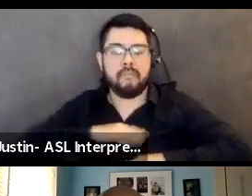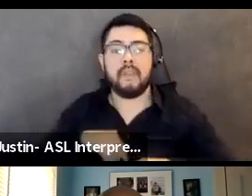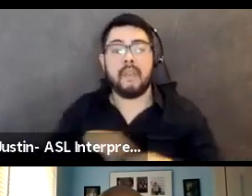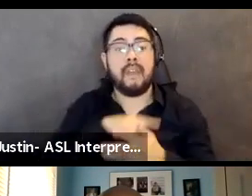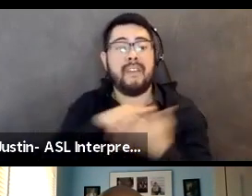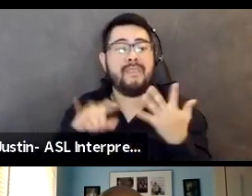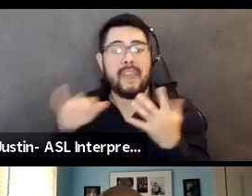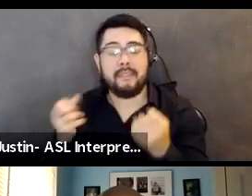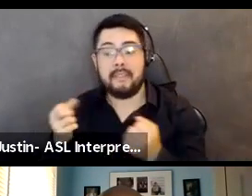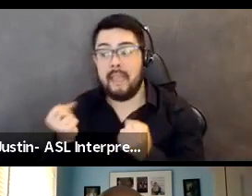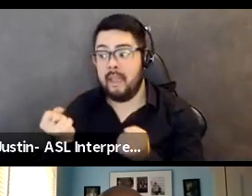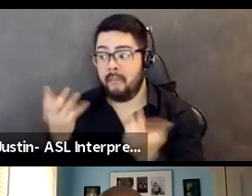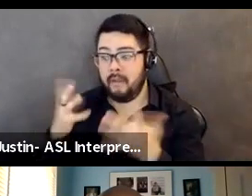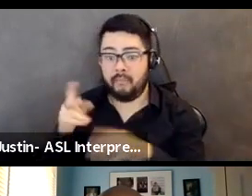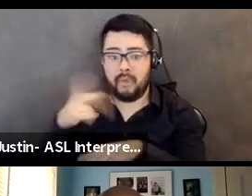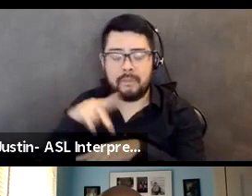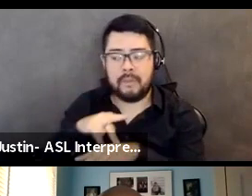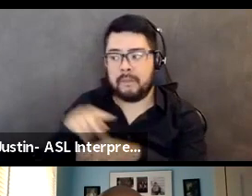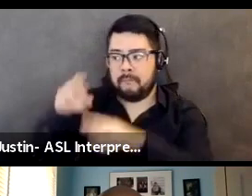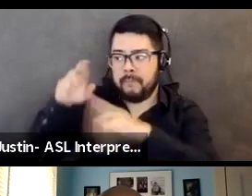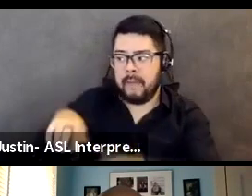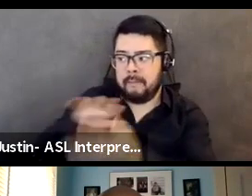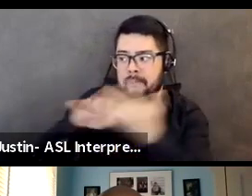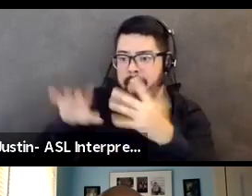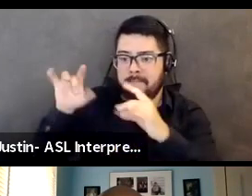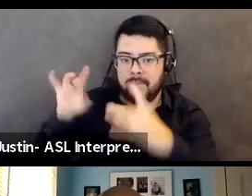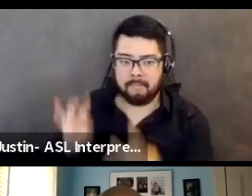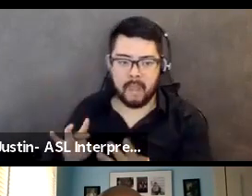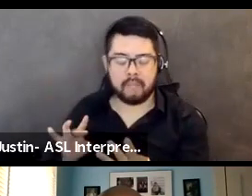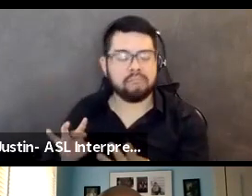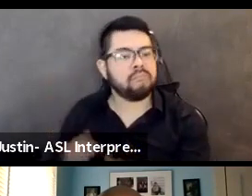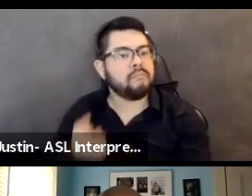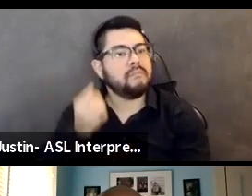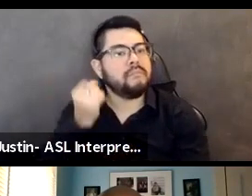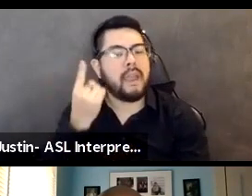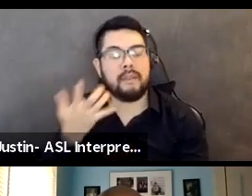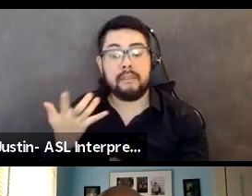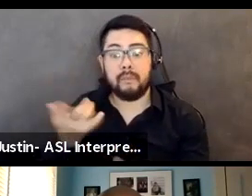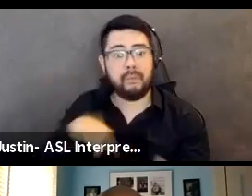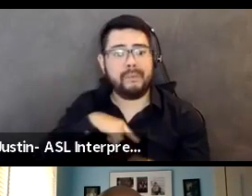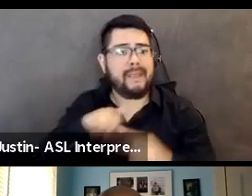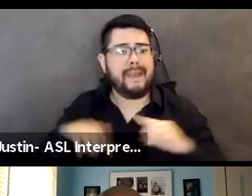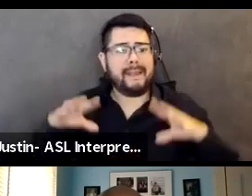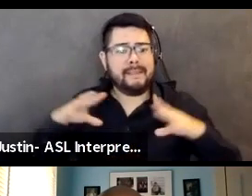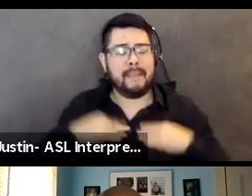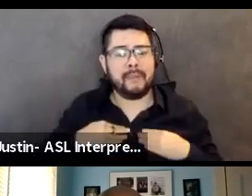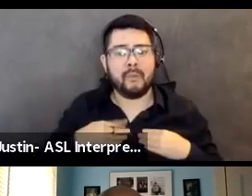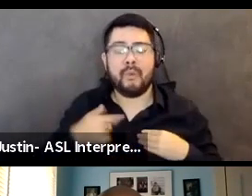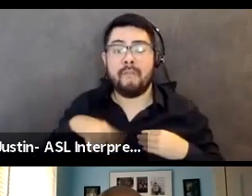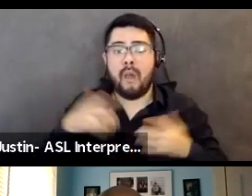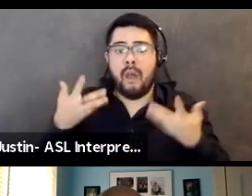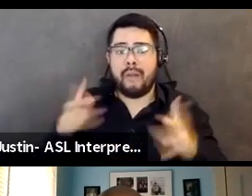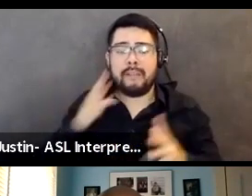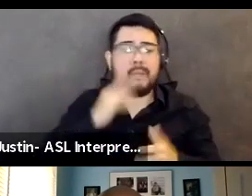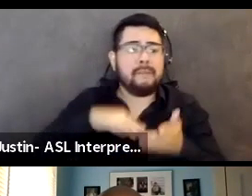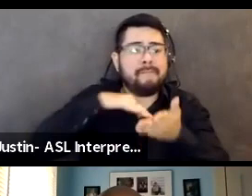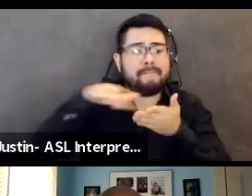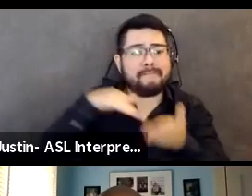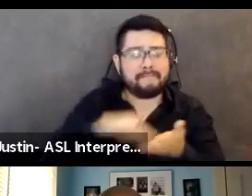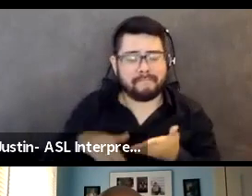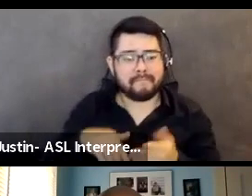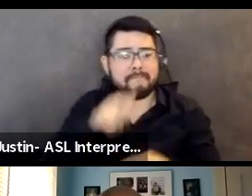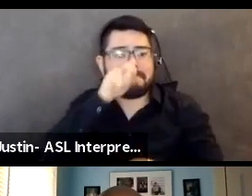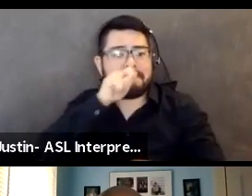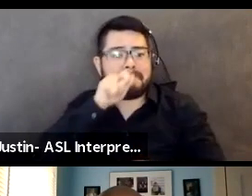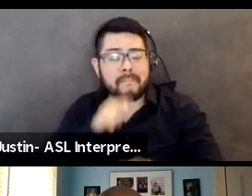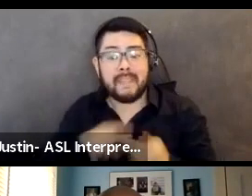principles responded this is absolutely unacceptable we've made sacrifices in the past with furlough days we endured the insult